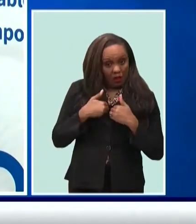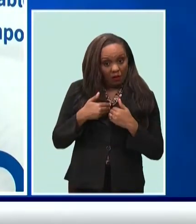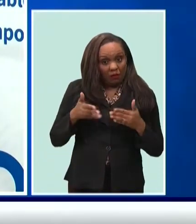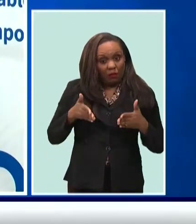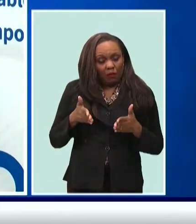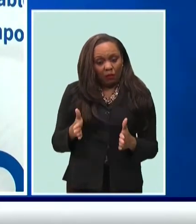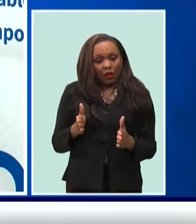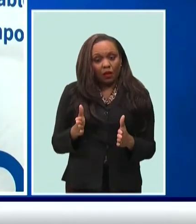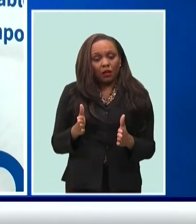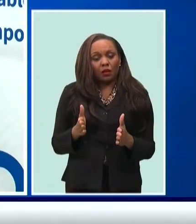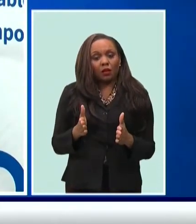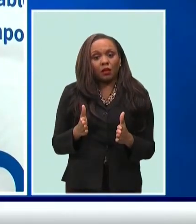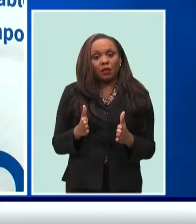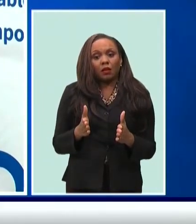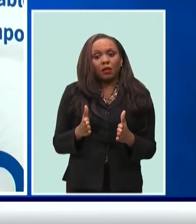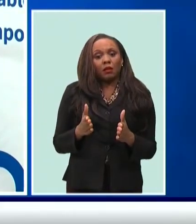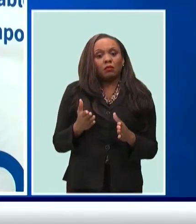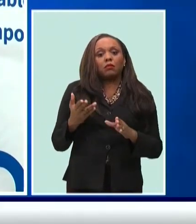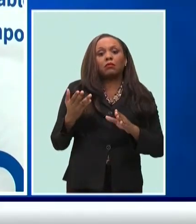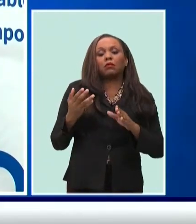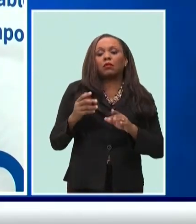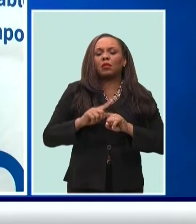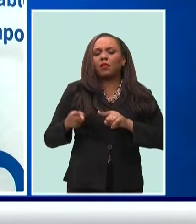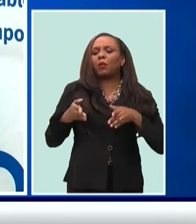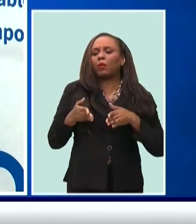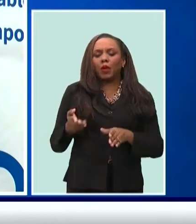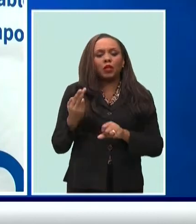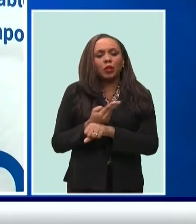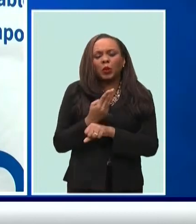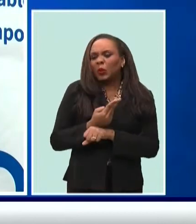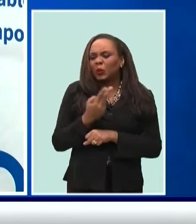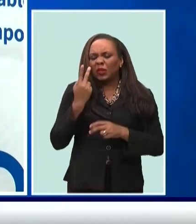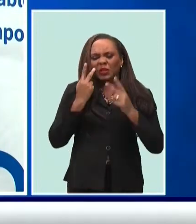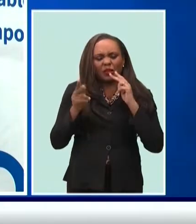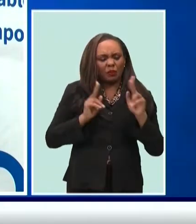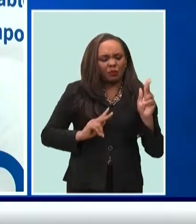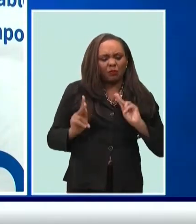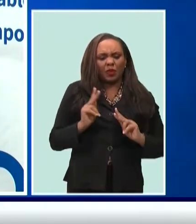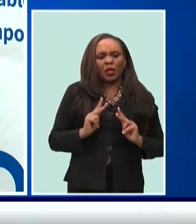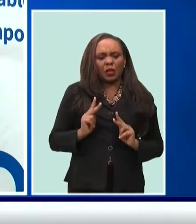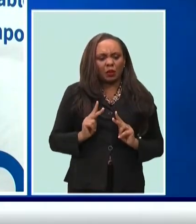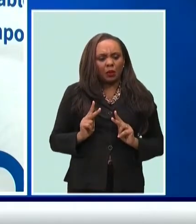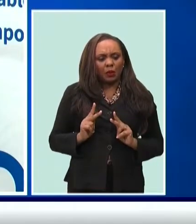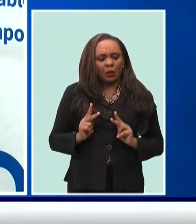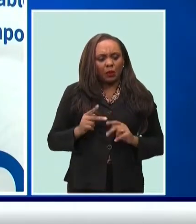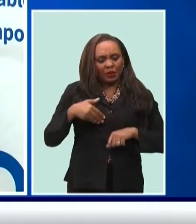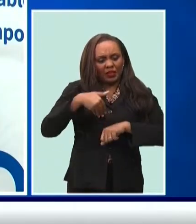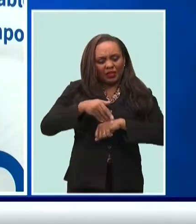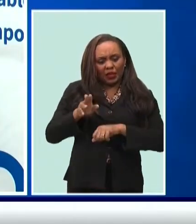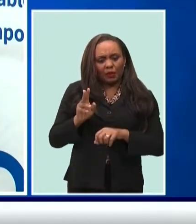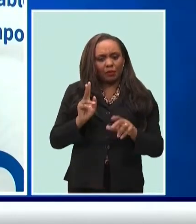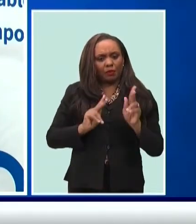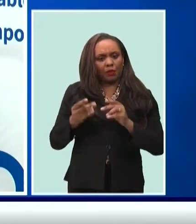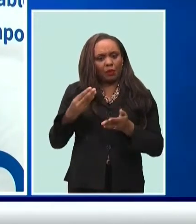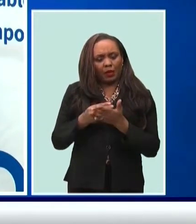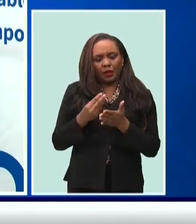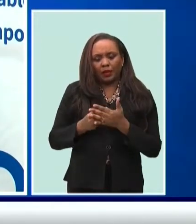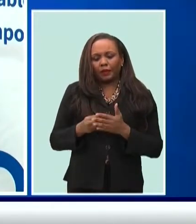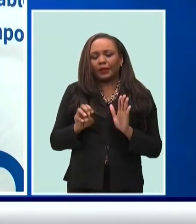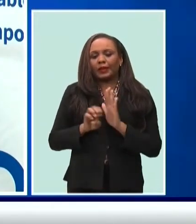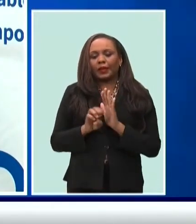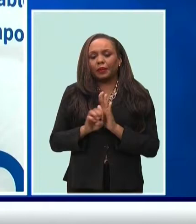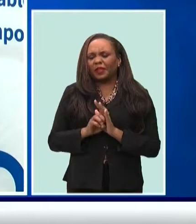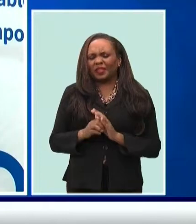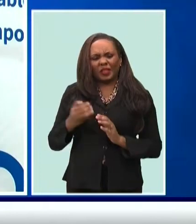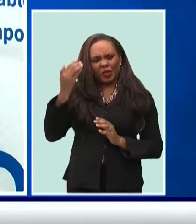way to make it worth their while. So we see a lot of peer-to-peer transactions where someone just owes a friend money, for example, and they'll just send it with